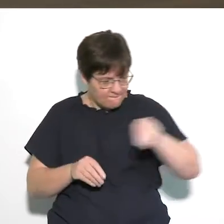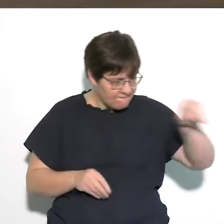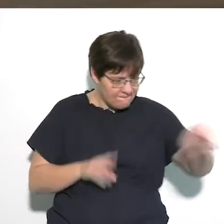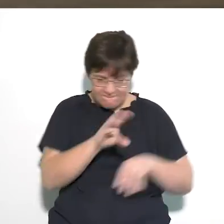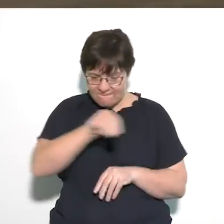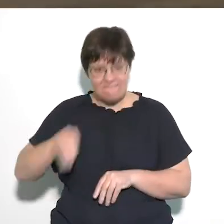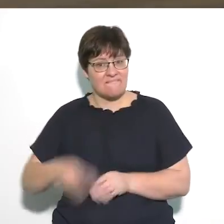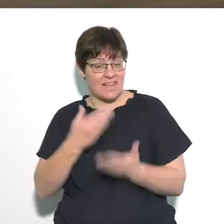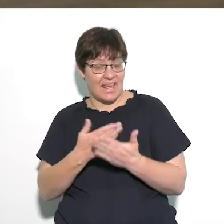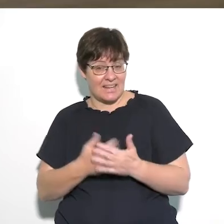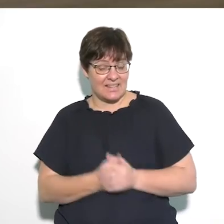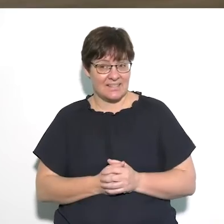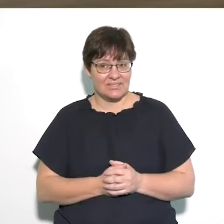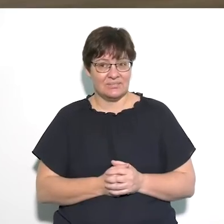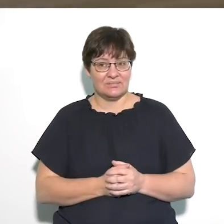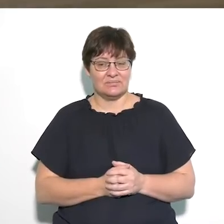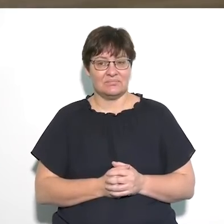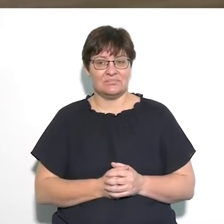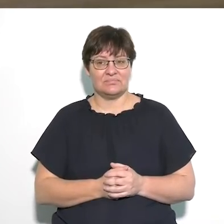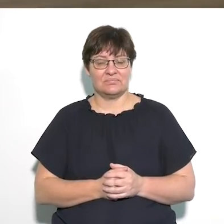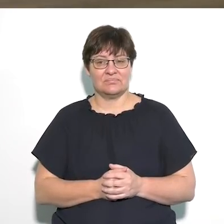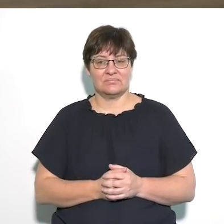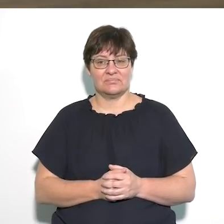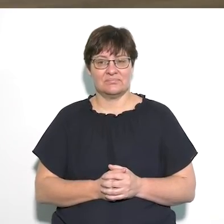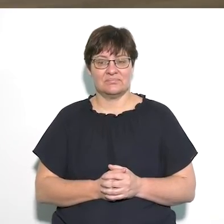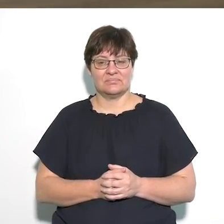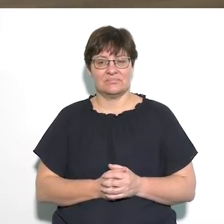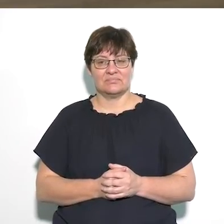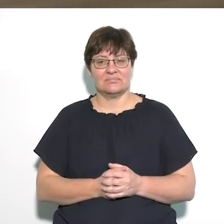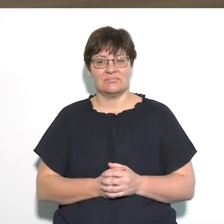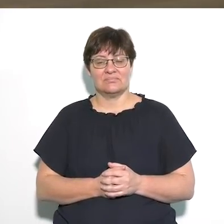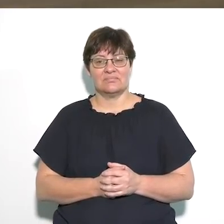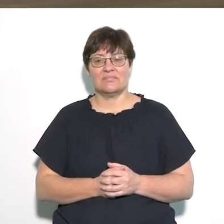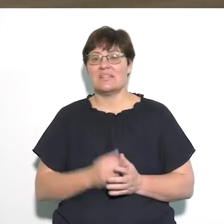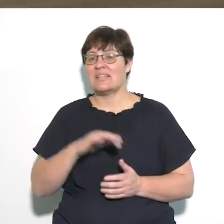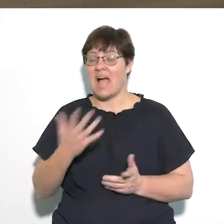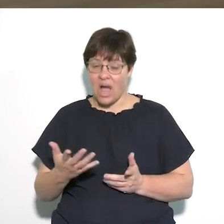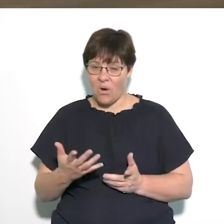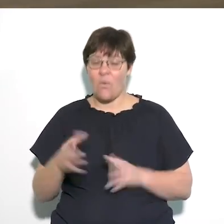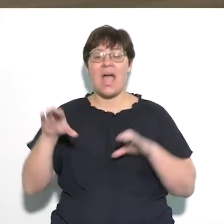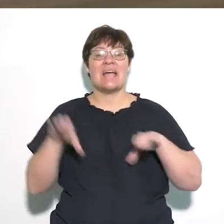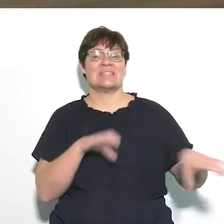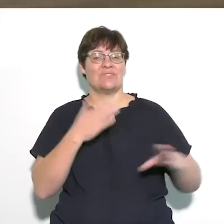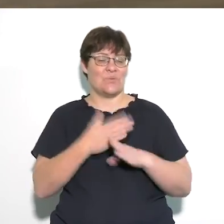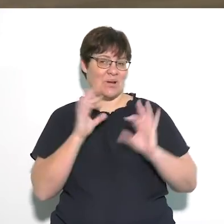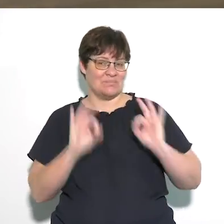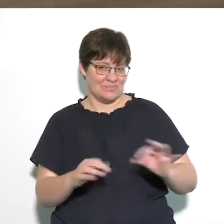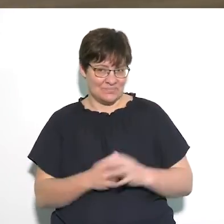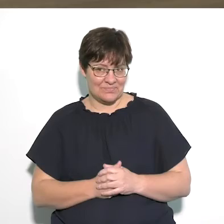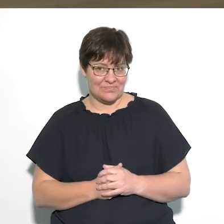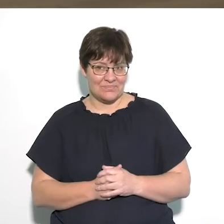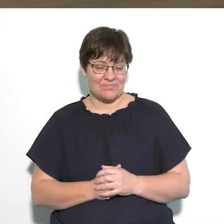out. Here are all my shapes and I put them out here. And this is how your activity will